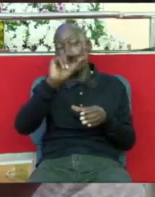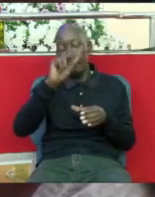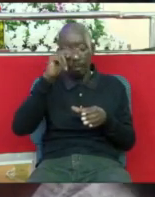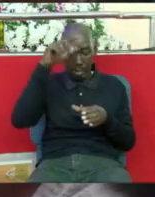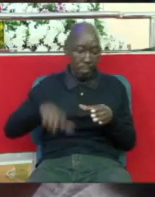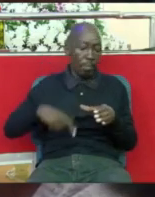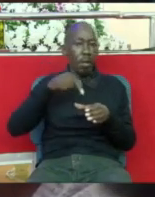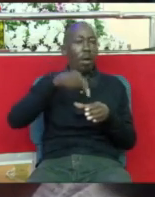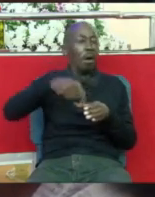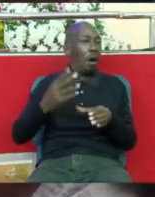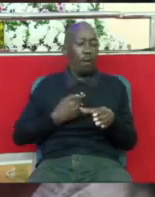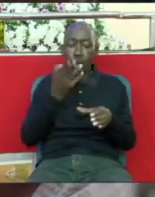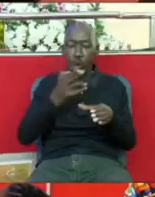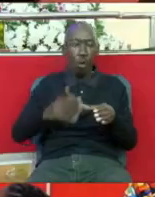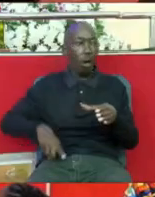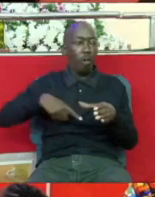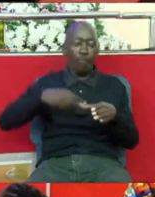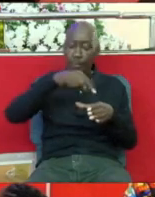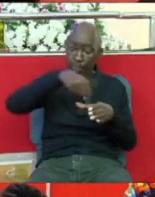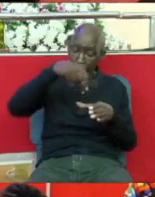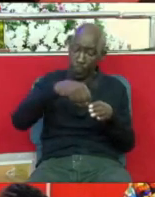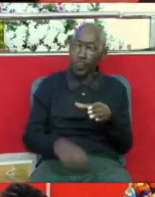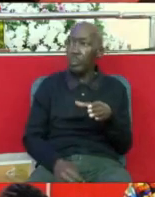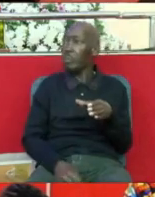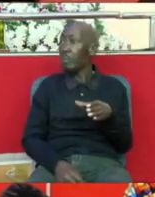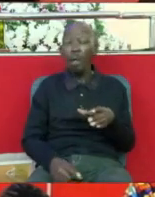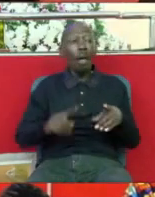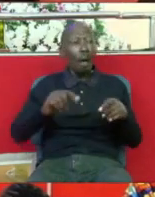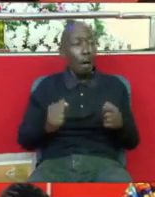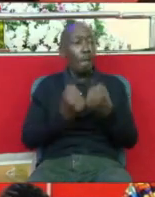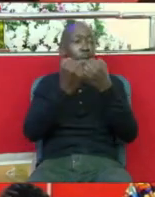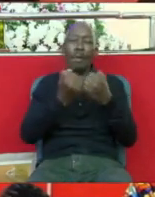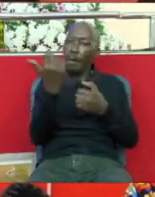You know, they were having their normal life. It was just happening, you know.